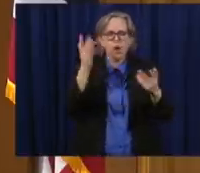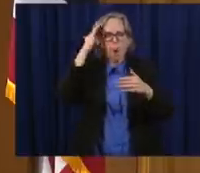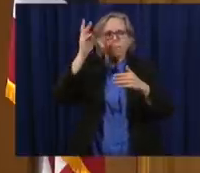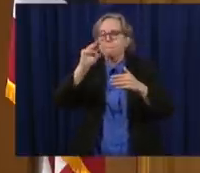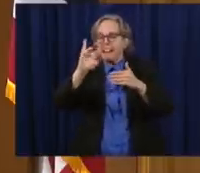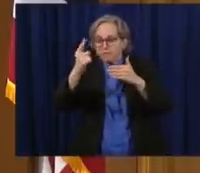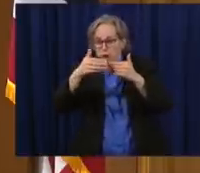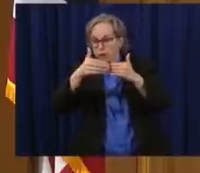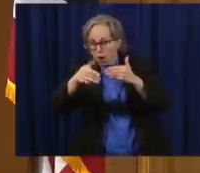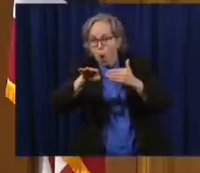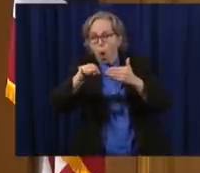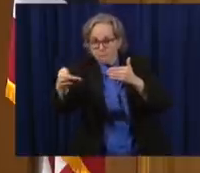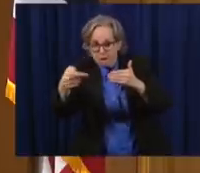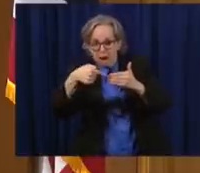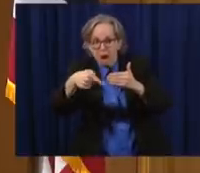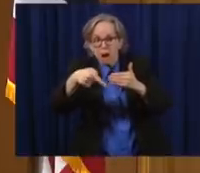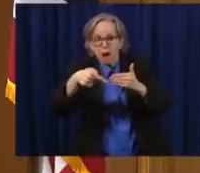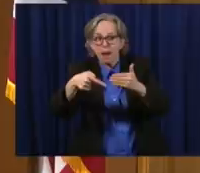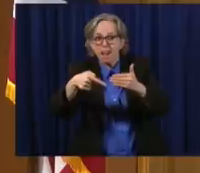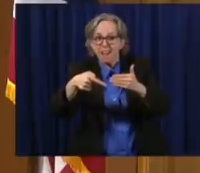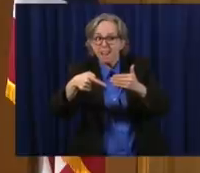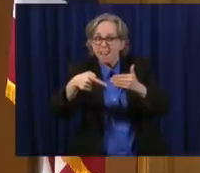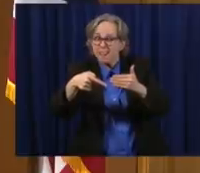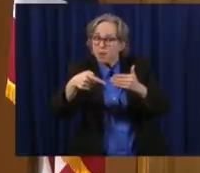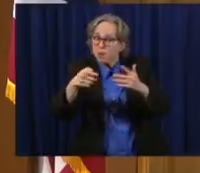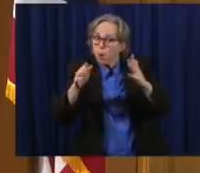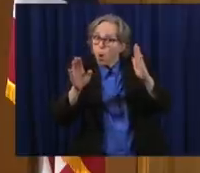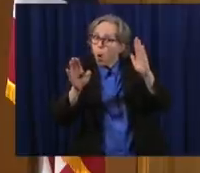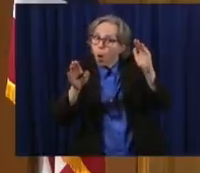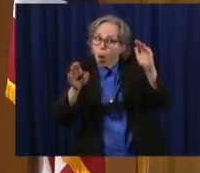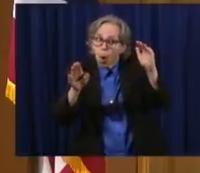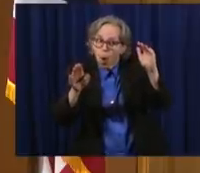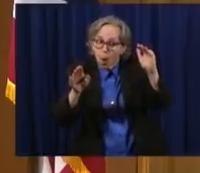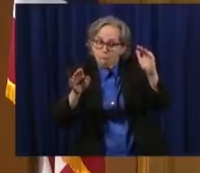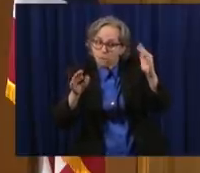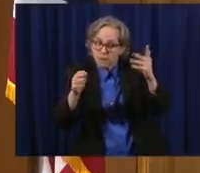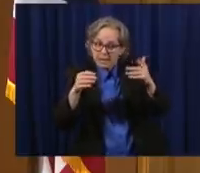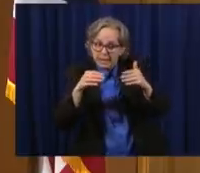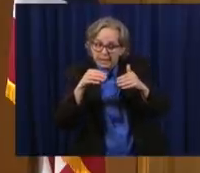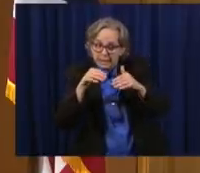we hope you would see in those essential businesses that are open now.